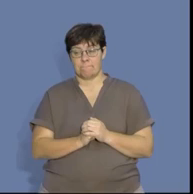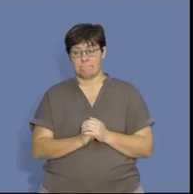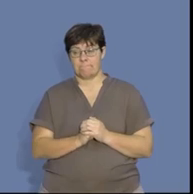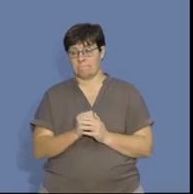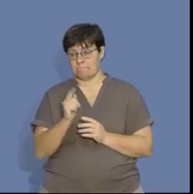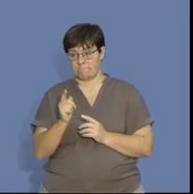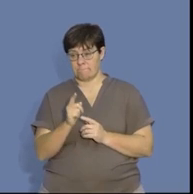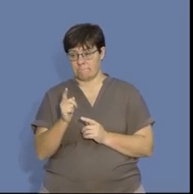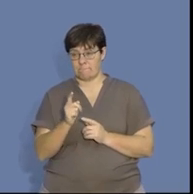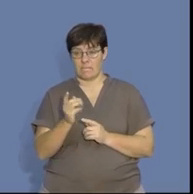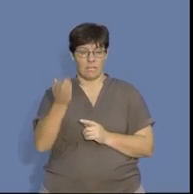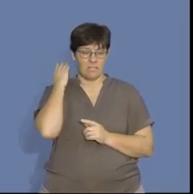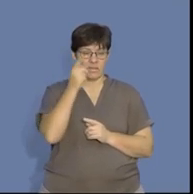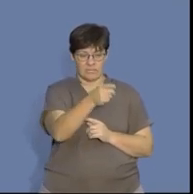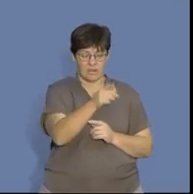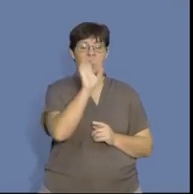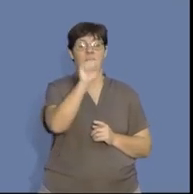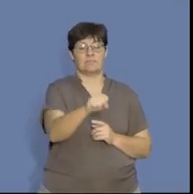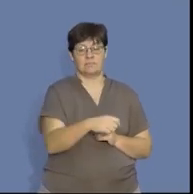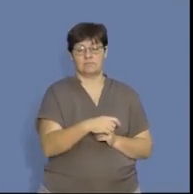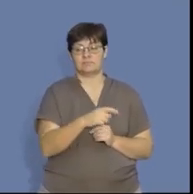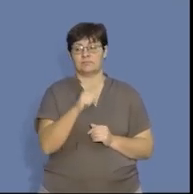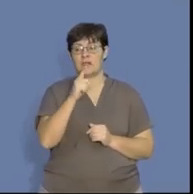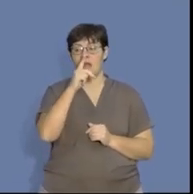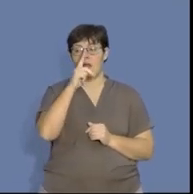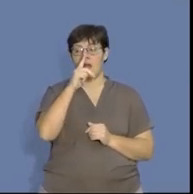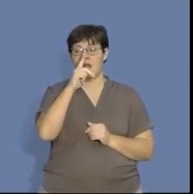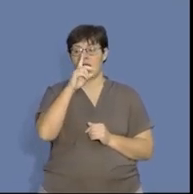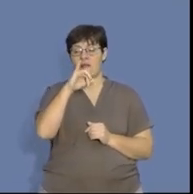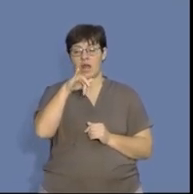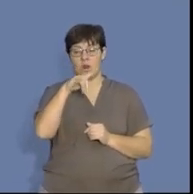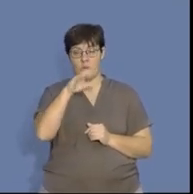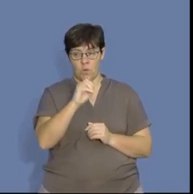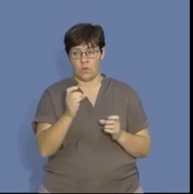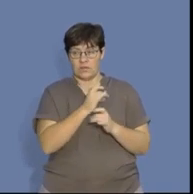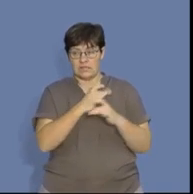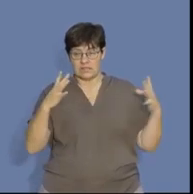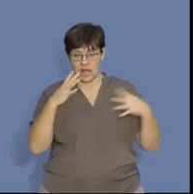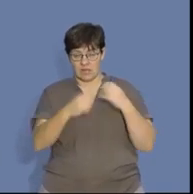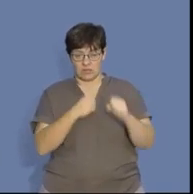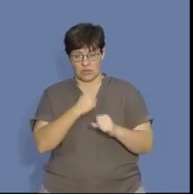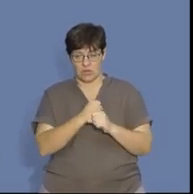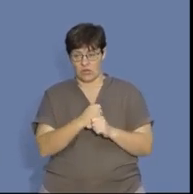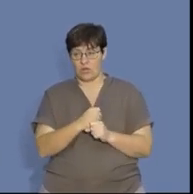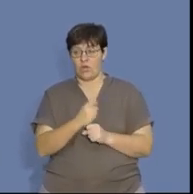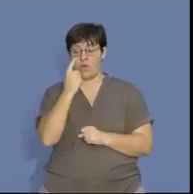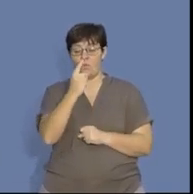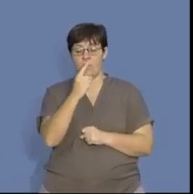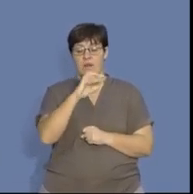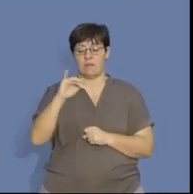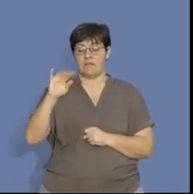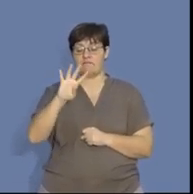the information, right? So on the previous page, so Kylo's capital at the beginning of the